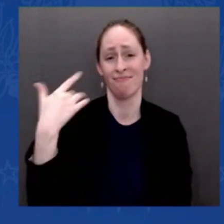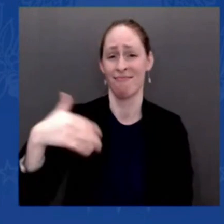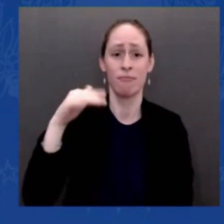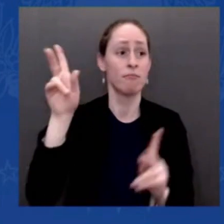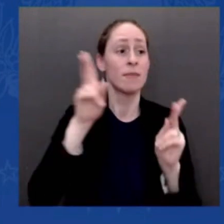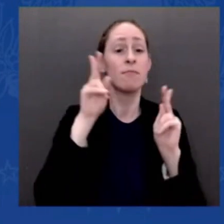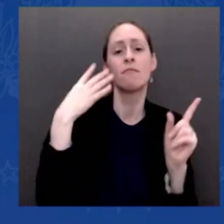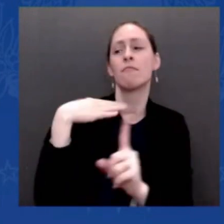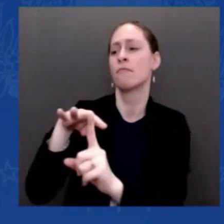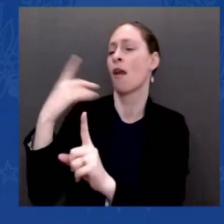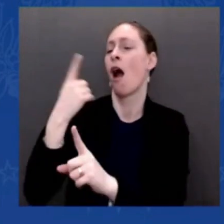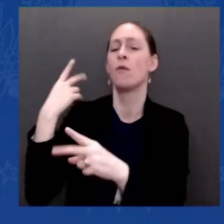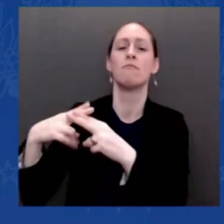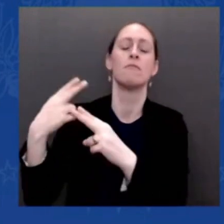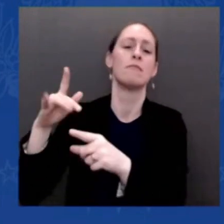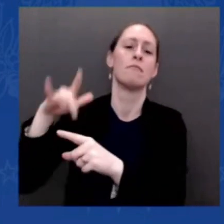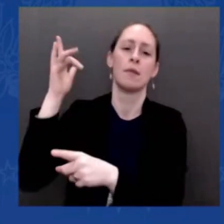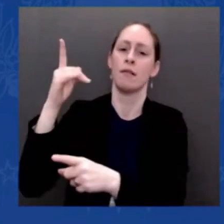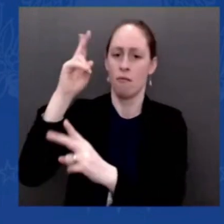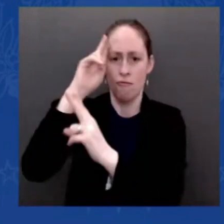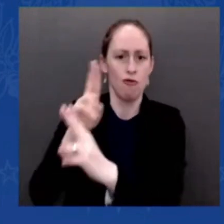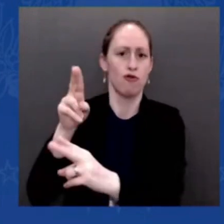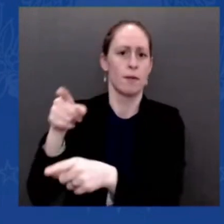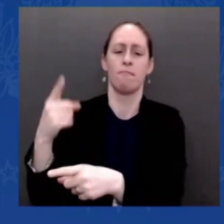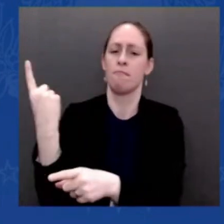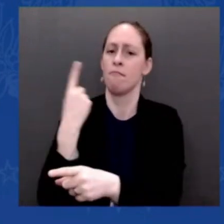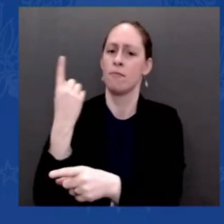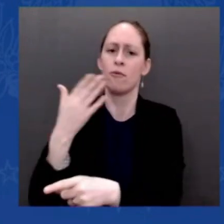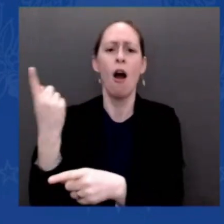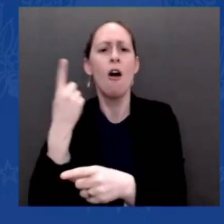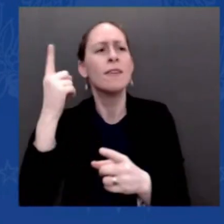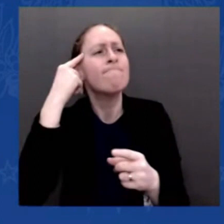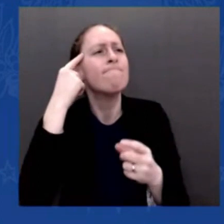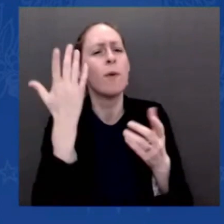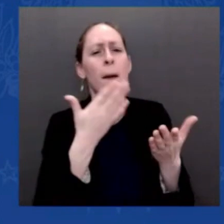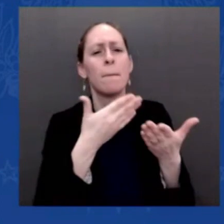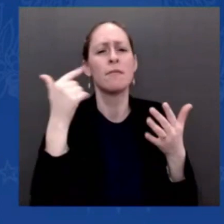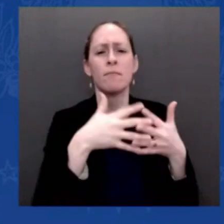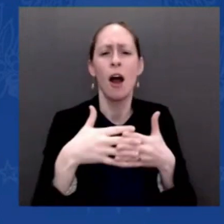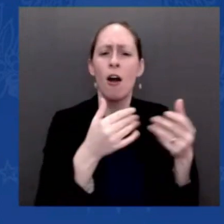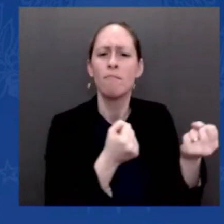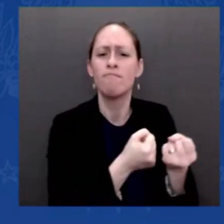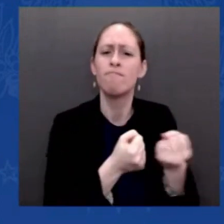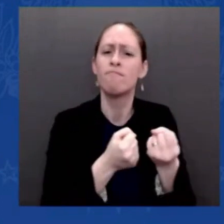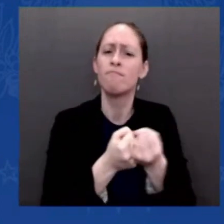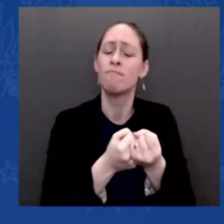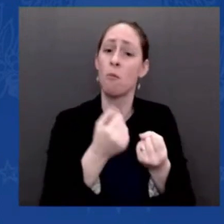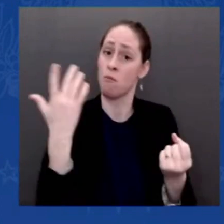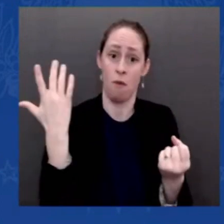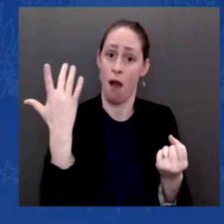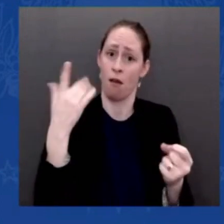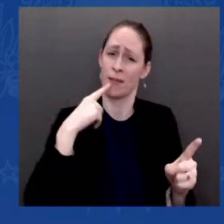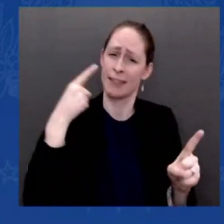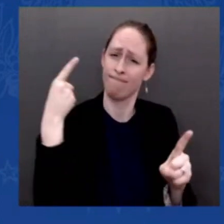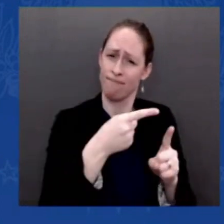tirelessly to give faith to the notion that the law exists to help the people. Everyone knows that Stephen Breyer has been an